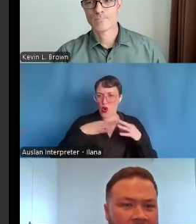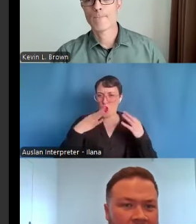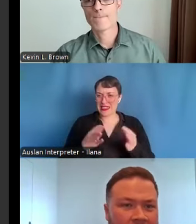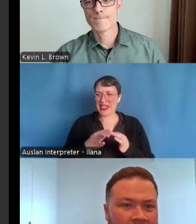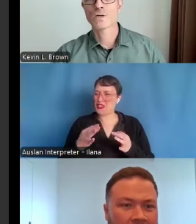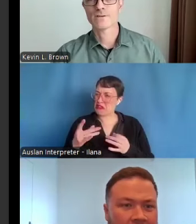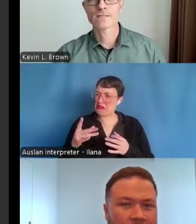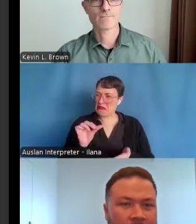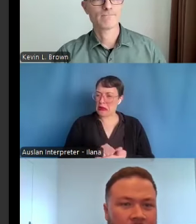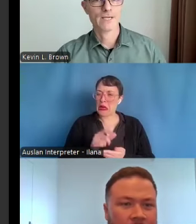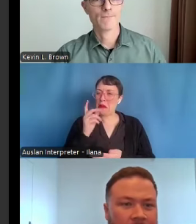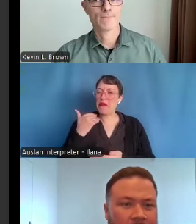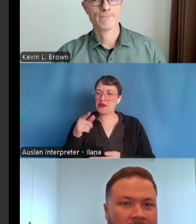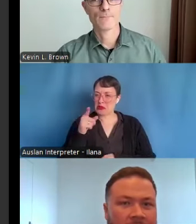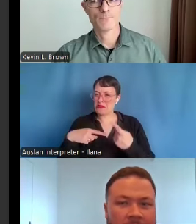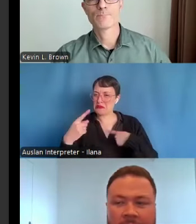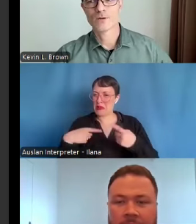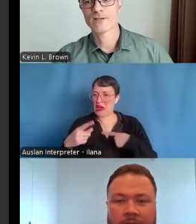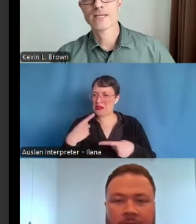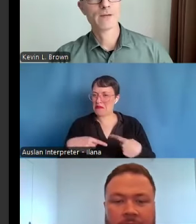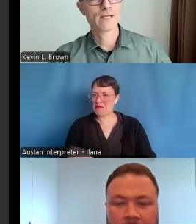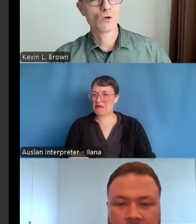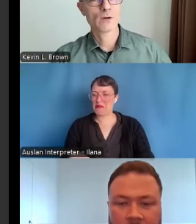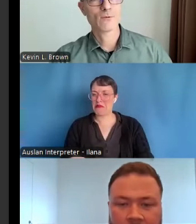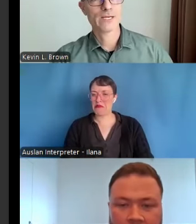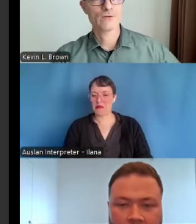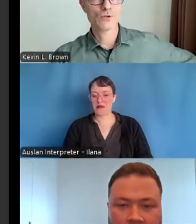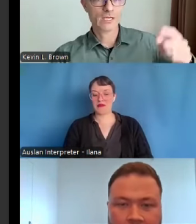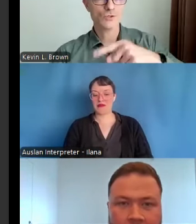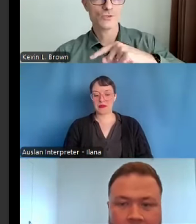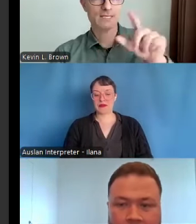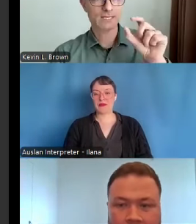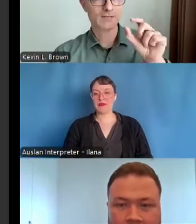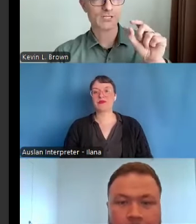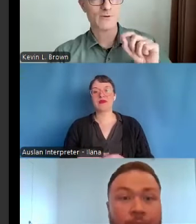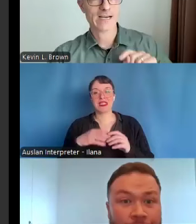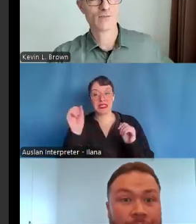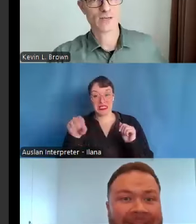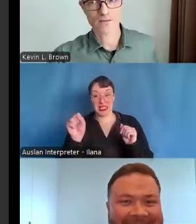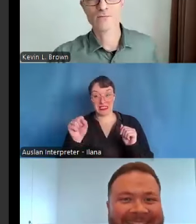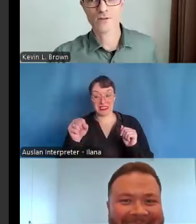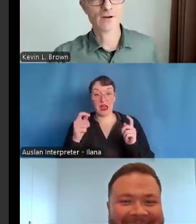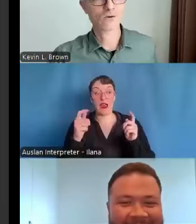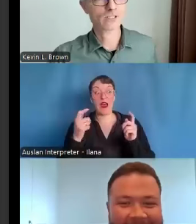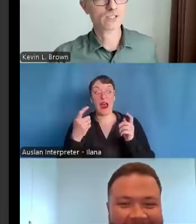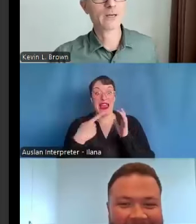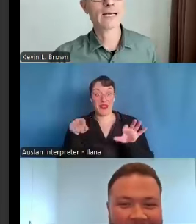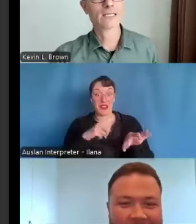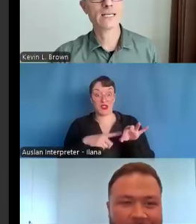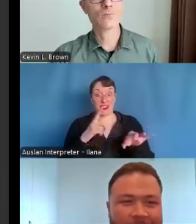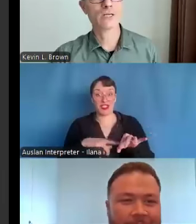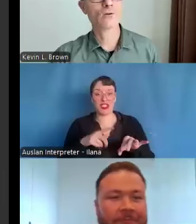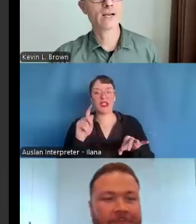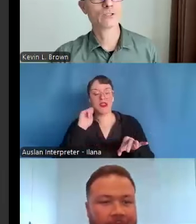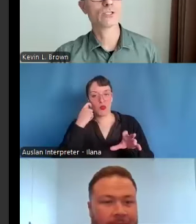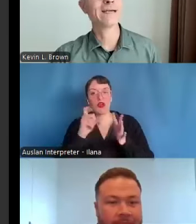consolidate that perfect. before we Yep. lose you, if that's okay. Perfect. Yep. And then we'll probably do the conclusion and see how much time we have for the final questions. But yes, thank